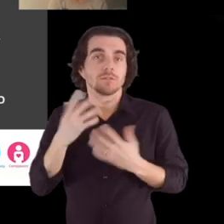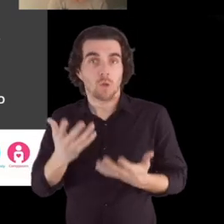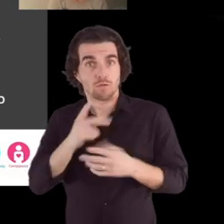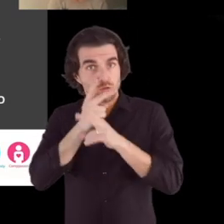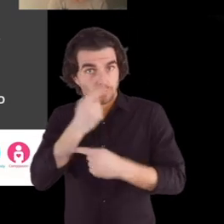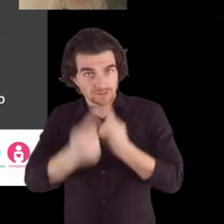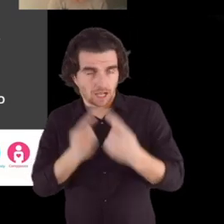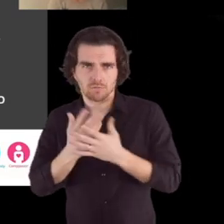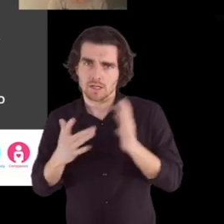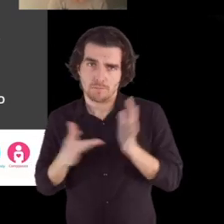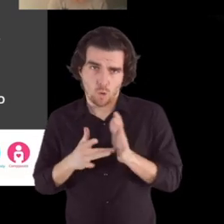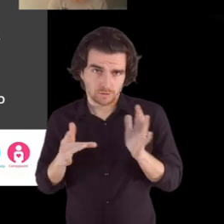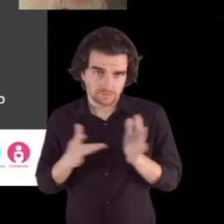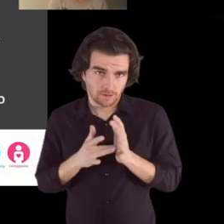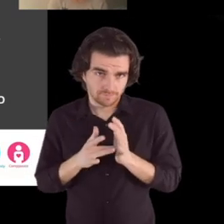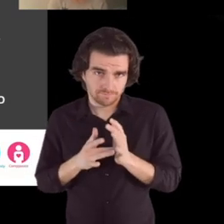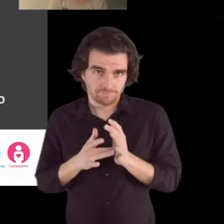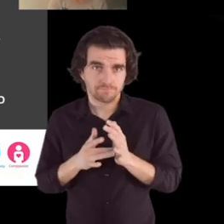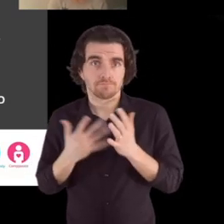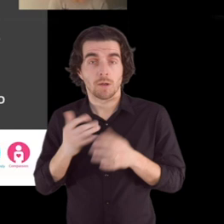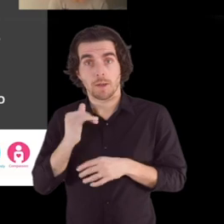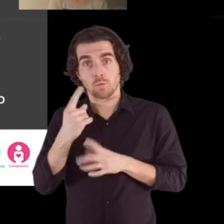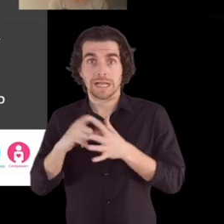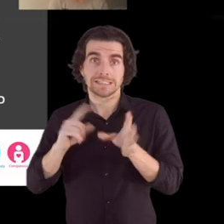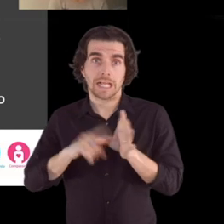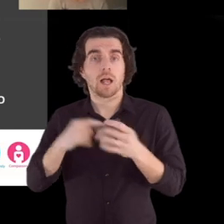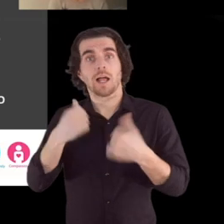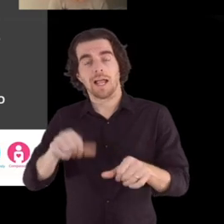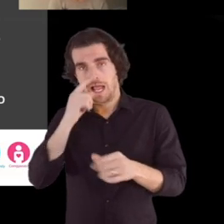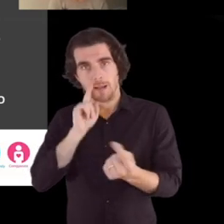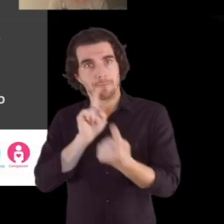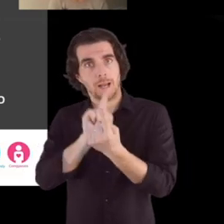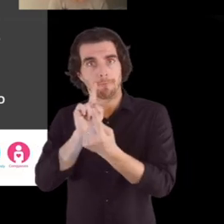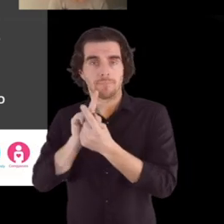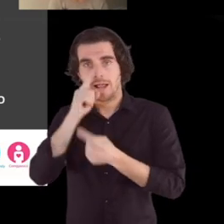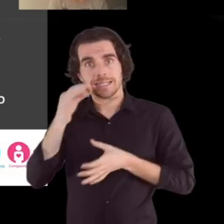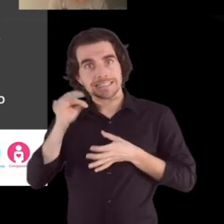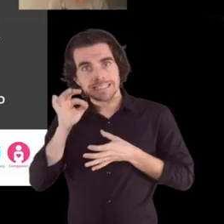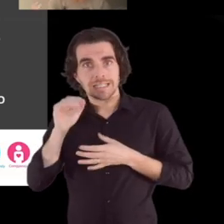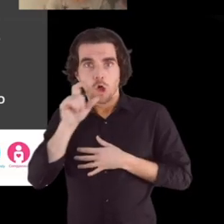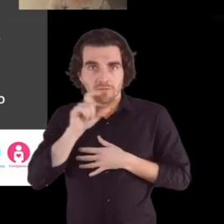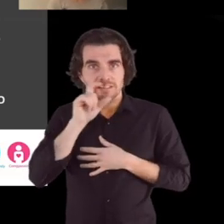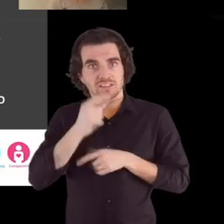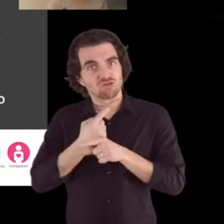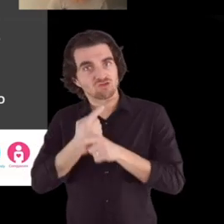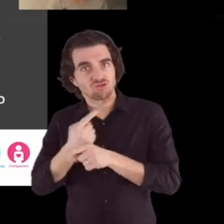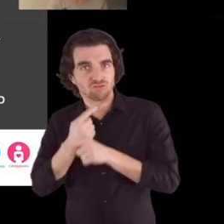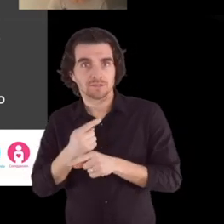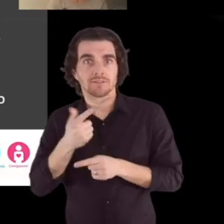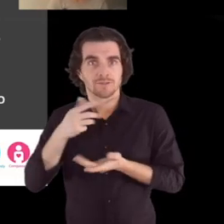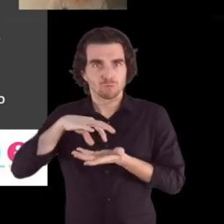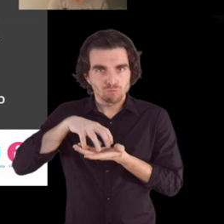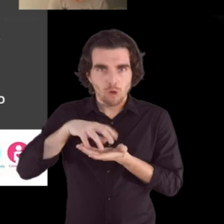amazing people. So do look after yourselves. It's really important. And maybe one day we'll be able to do this face to face, and we can